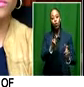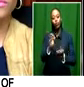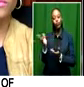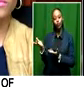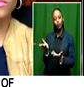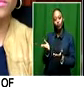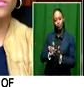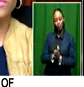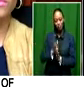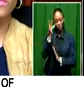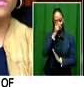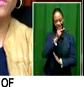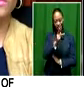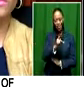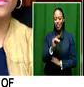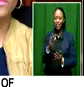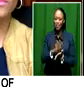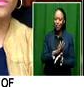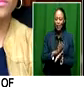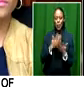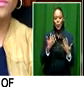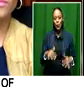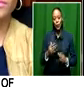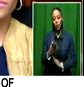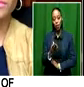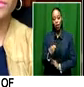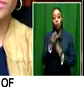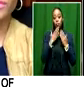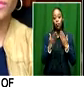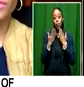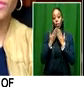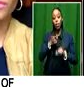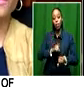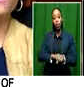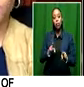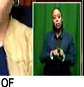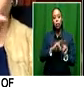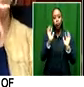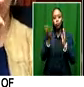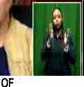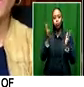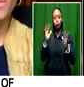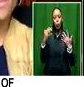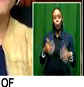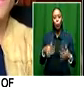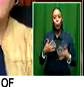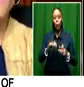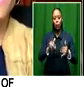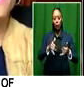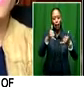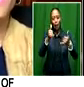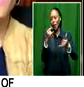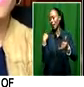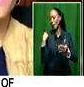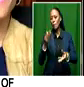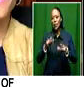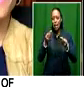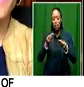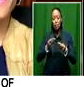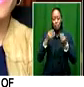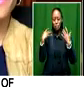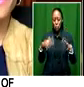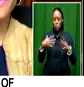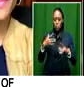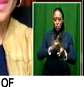welcome Professor Pakeng. What a pleasure to have you. Thank you. Thank you for your time and congratulations on the award that you received. I mean, that is a huge